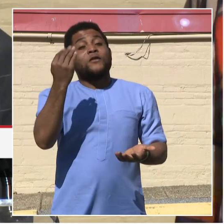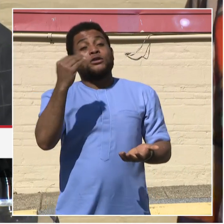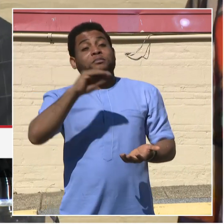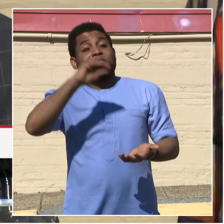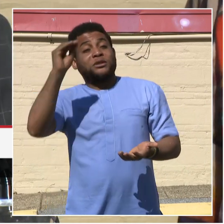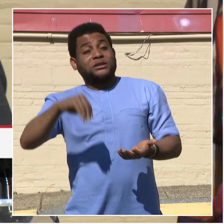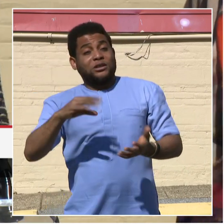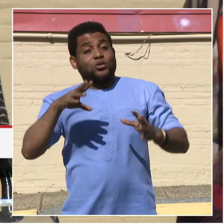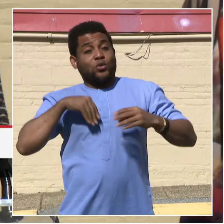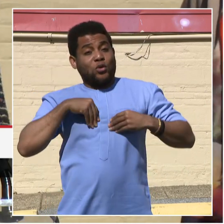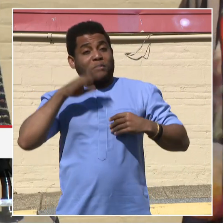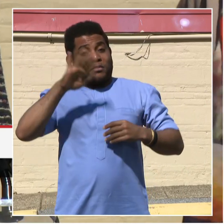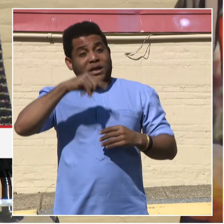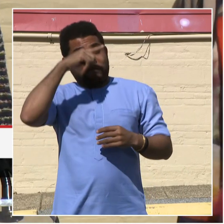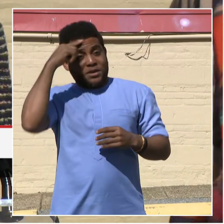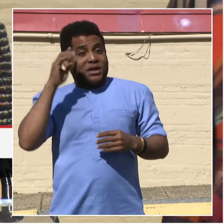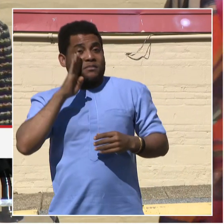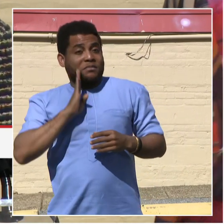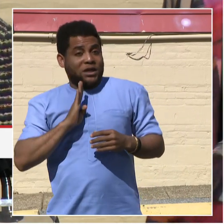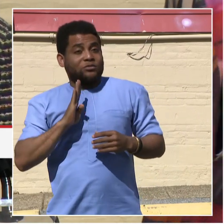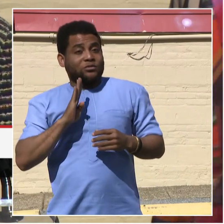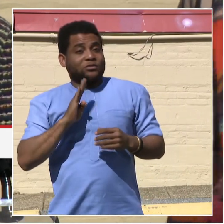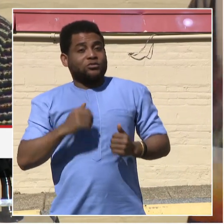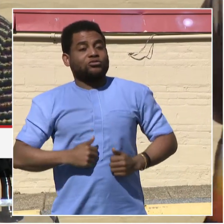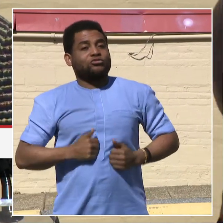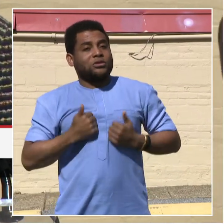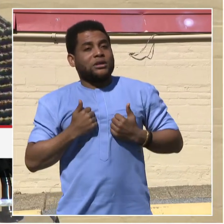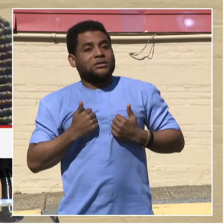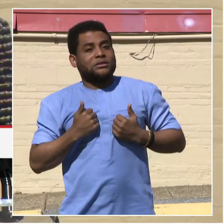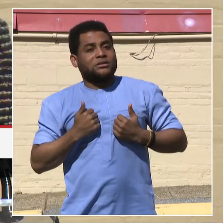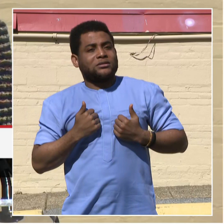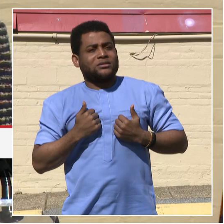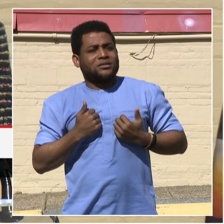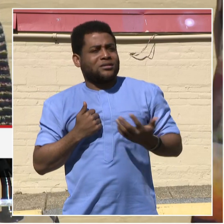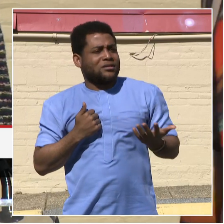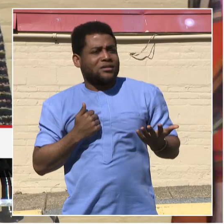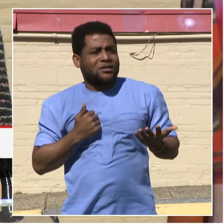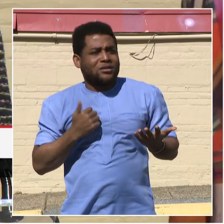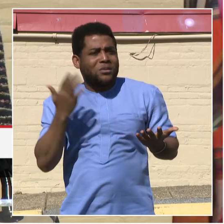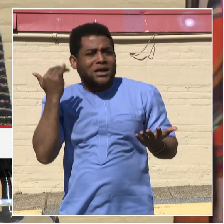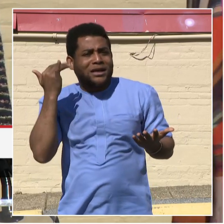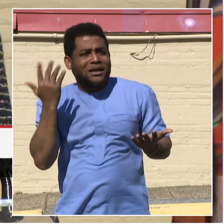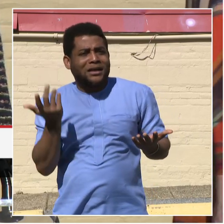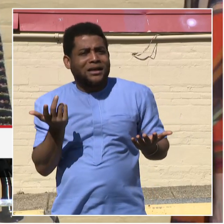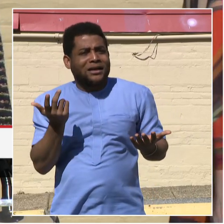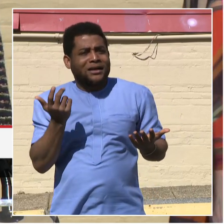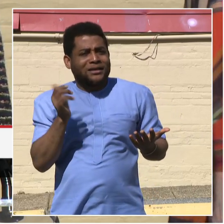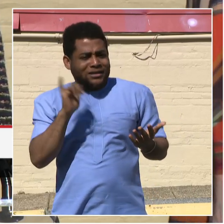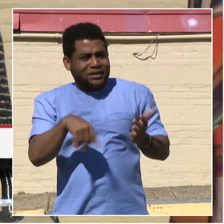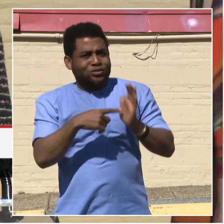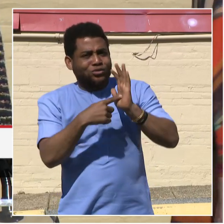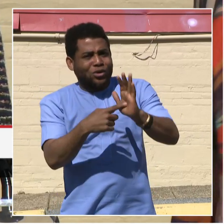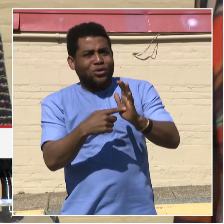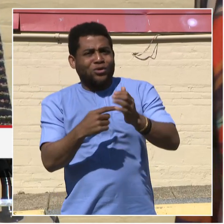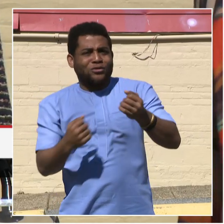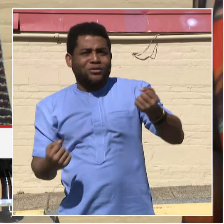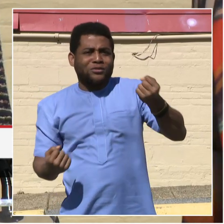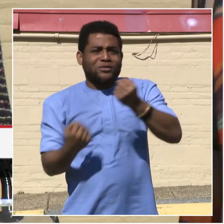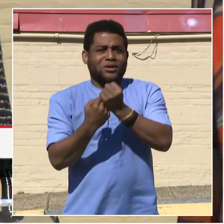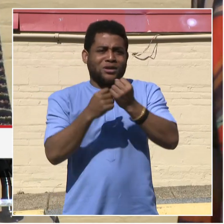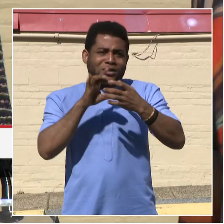brown residents? That's both a reflection of and a reinforcing factor in our racial wealth